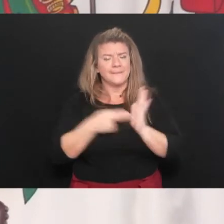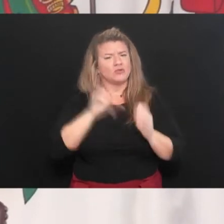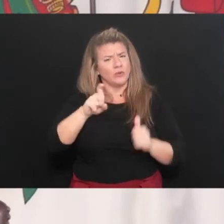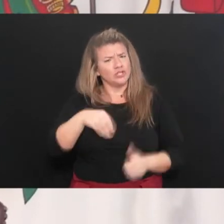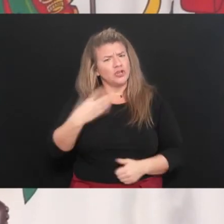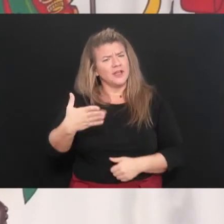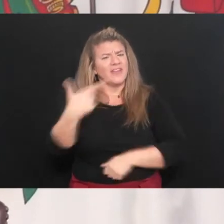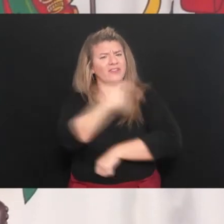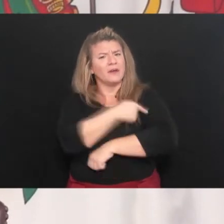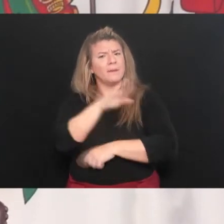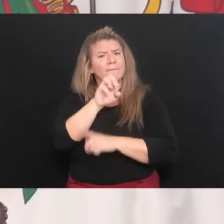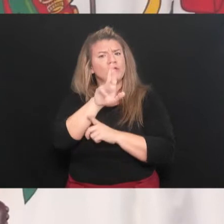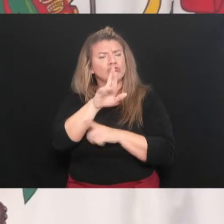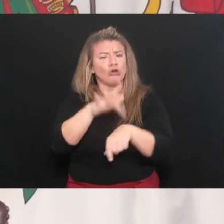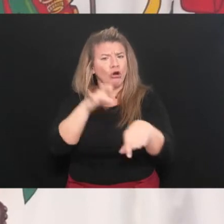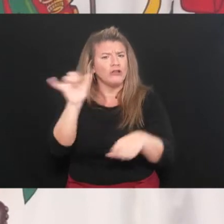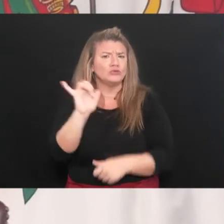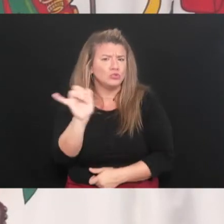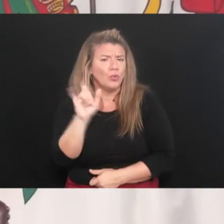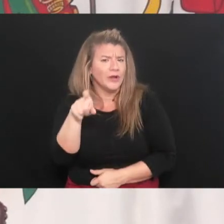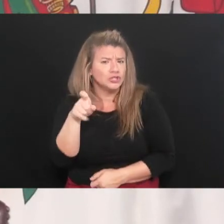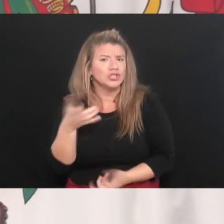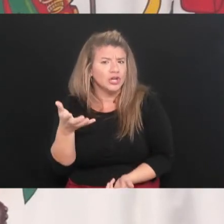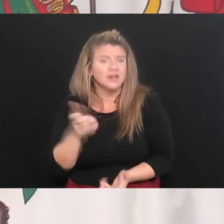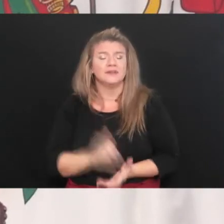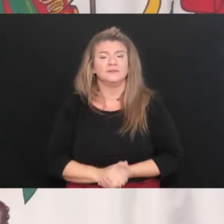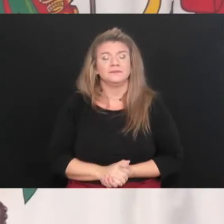shots early. You know,